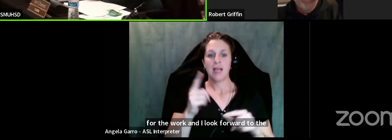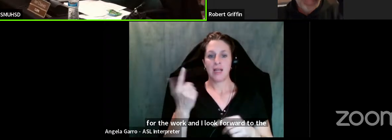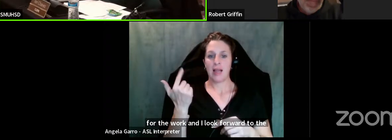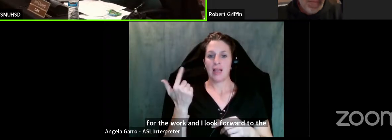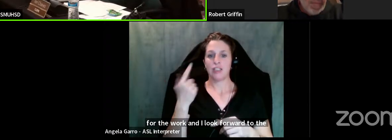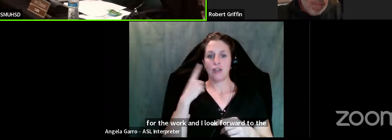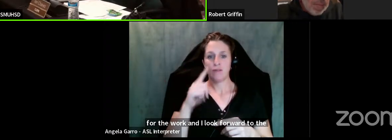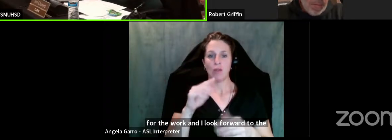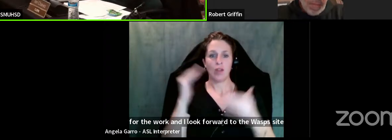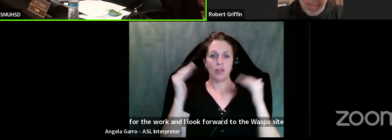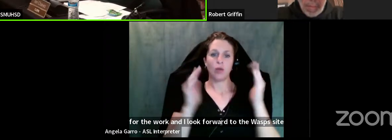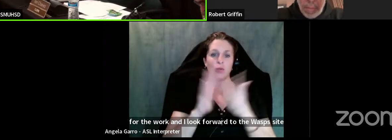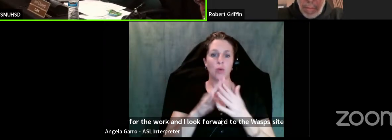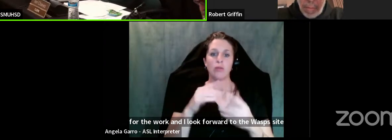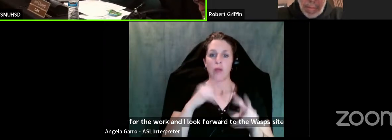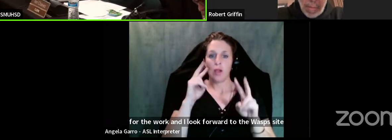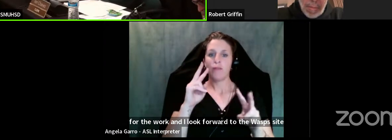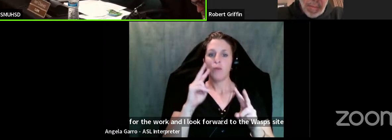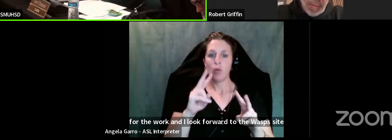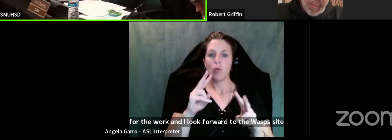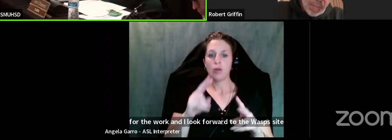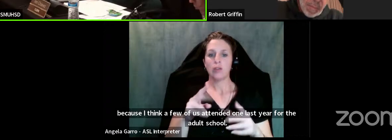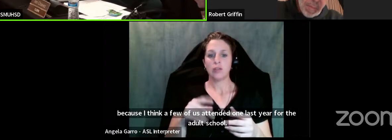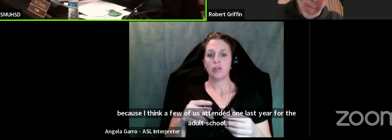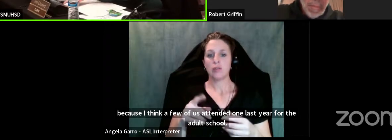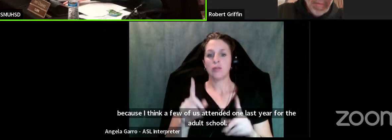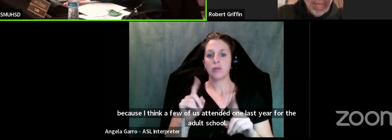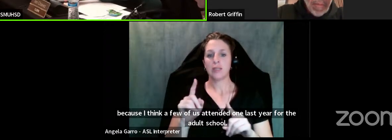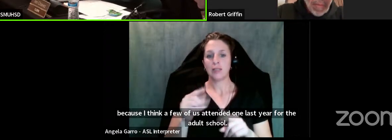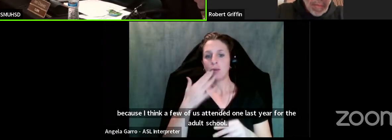to attending the ones that we're all invited to. So thank you, everybody.